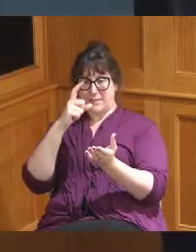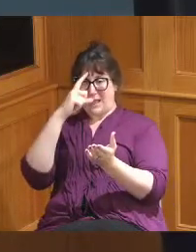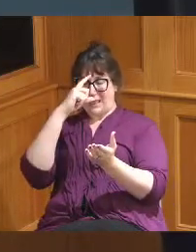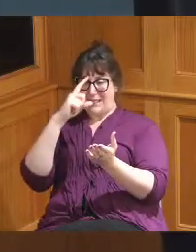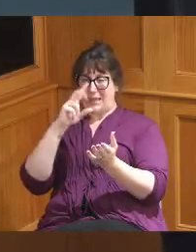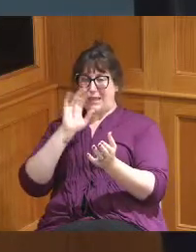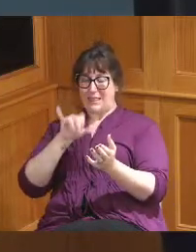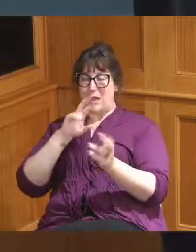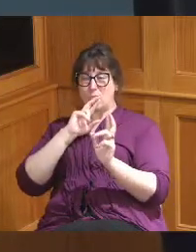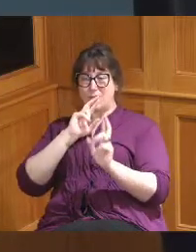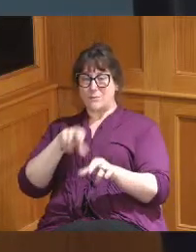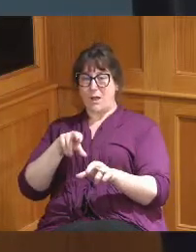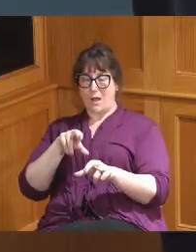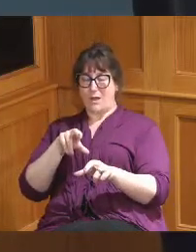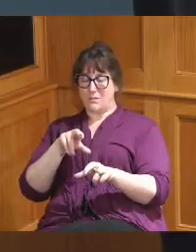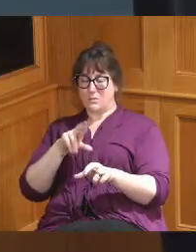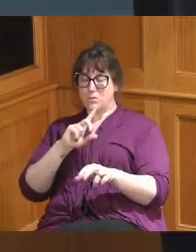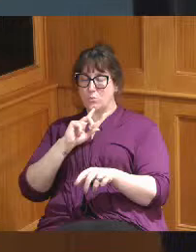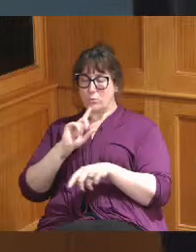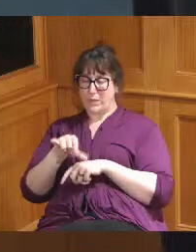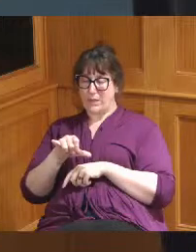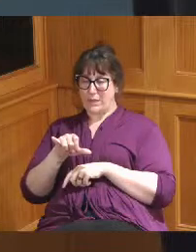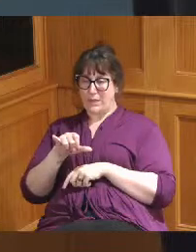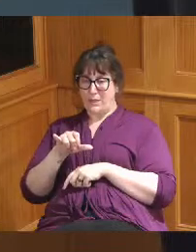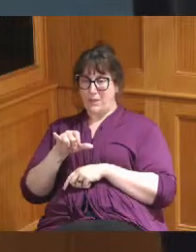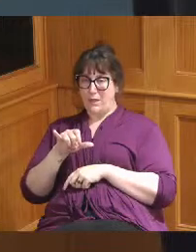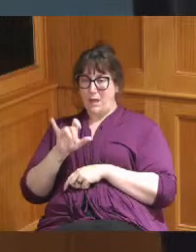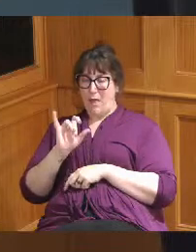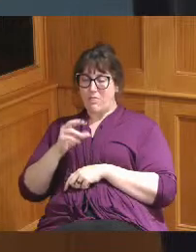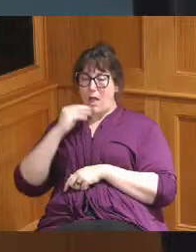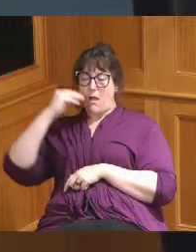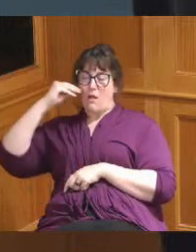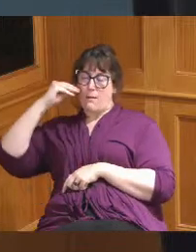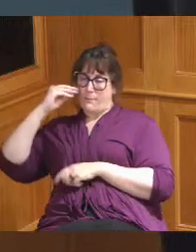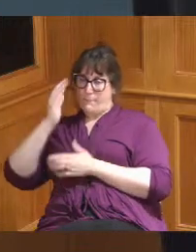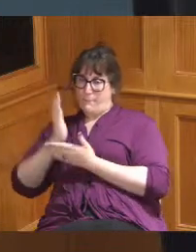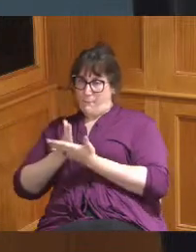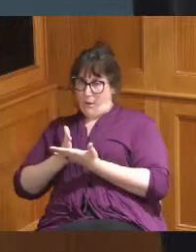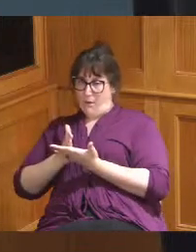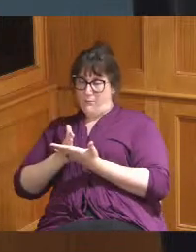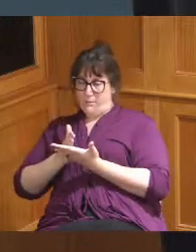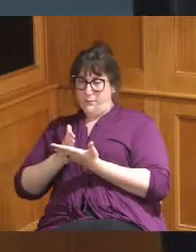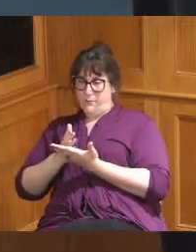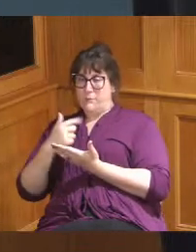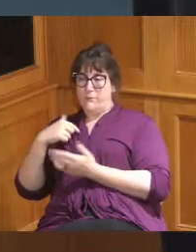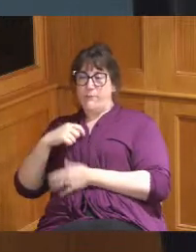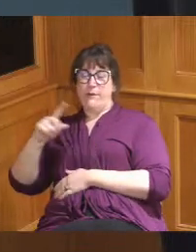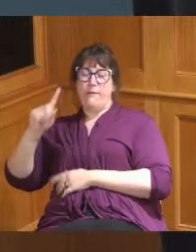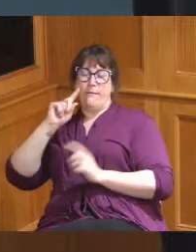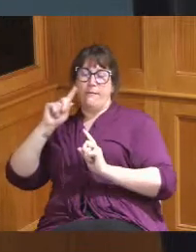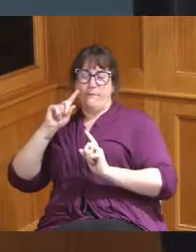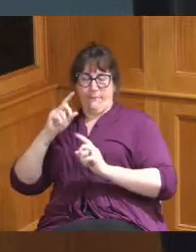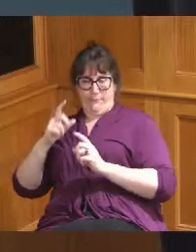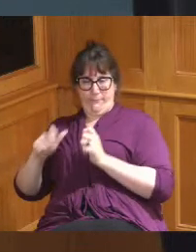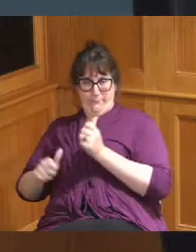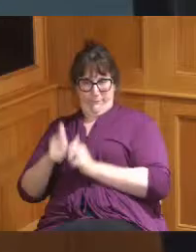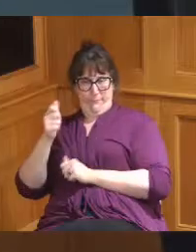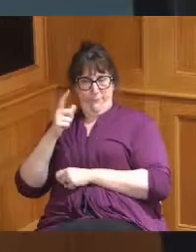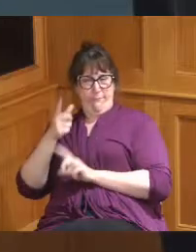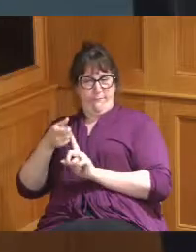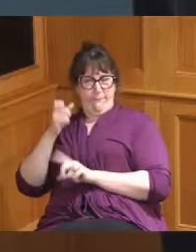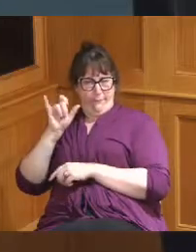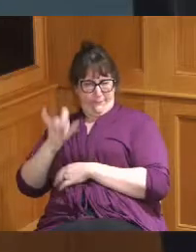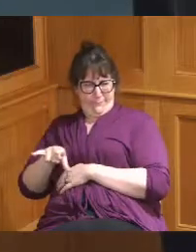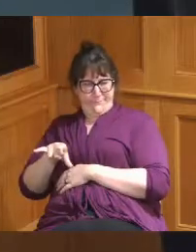to really the residential piece and what we most hear from our constituents about the base rate and